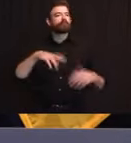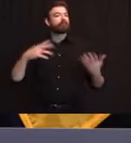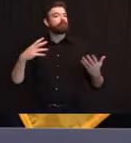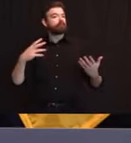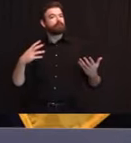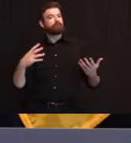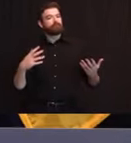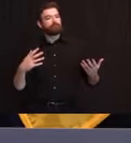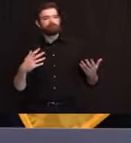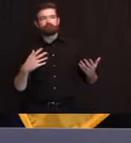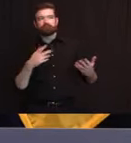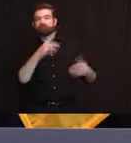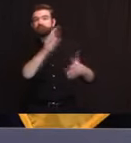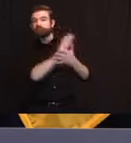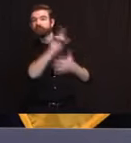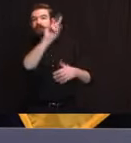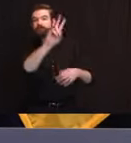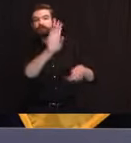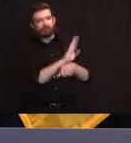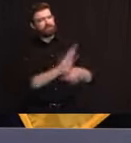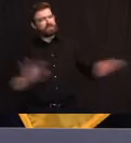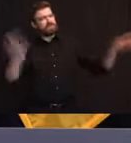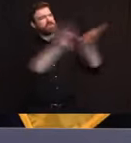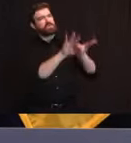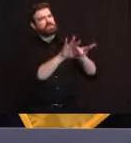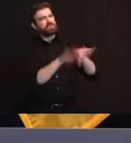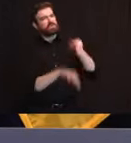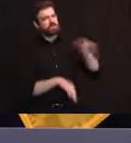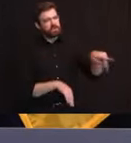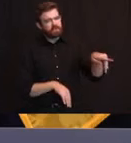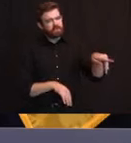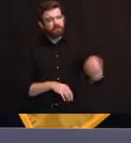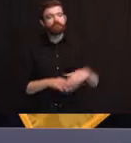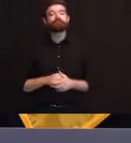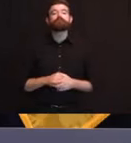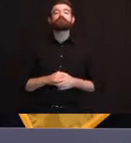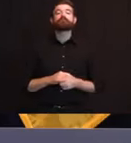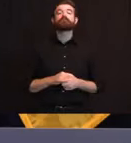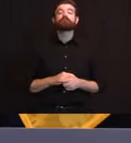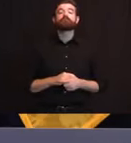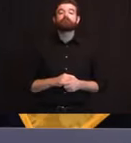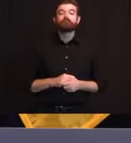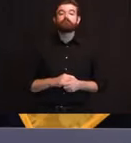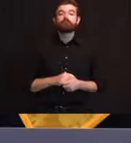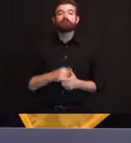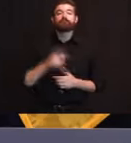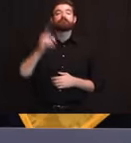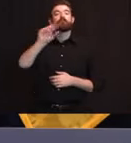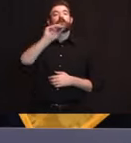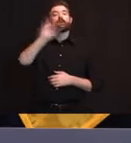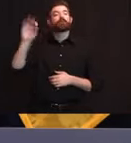mentioned offshore wind the other day as an industry like that. This stuff is not